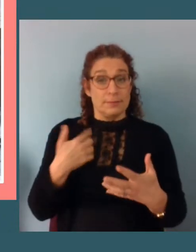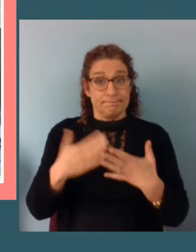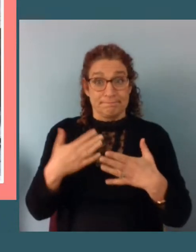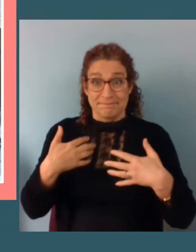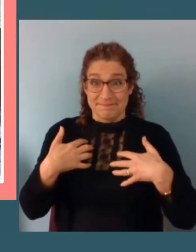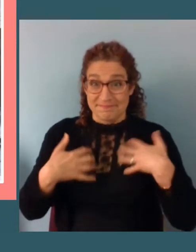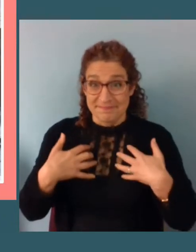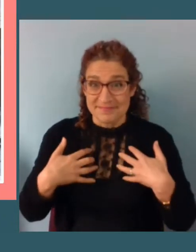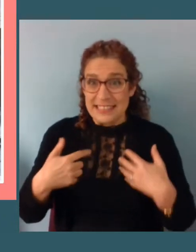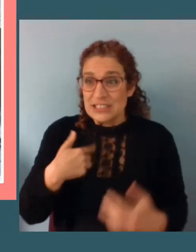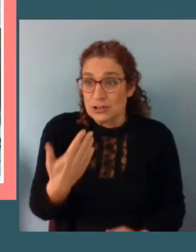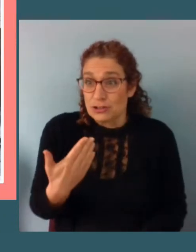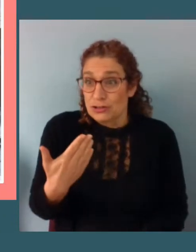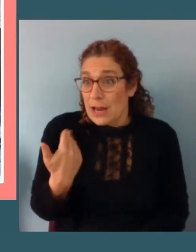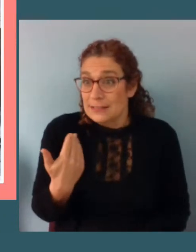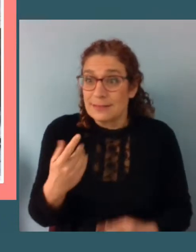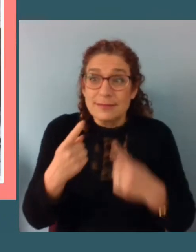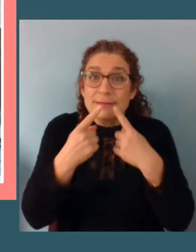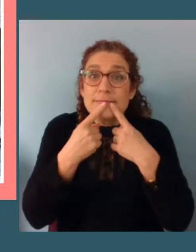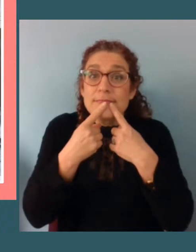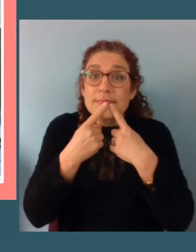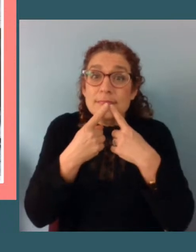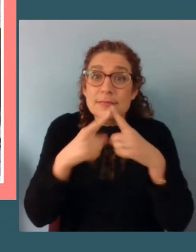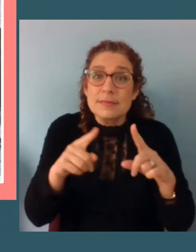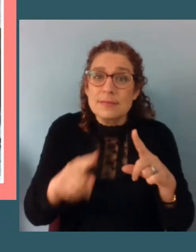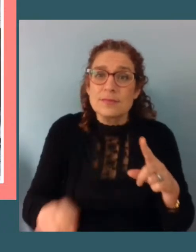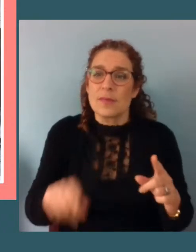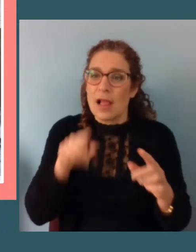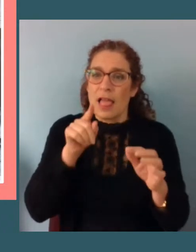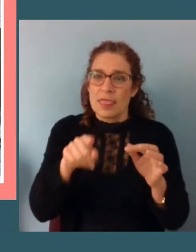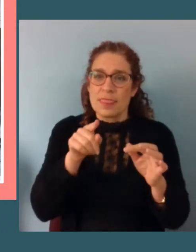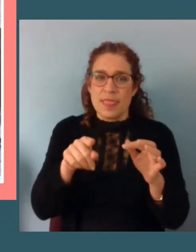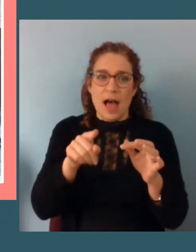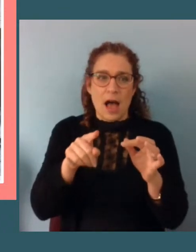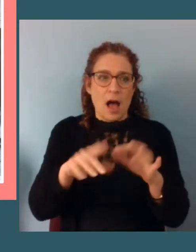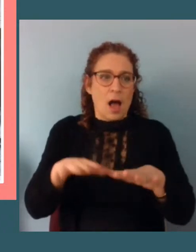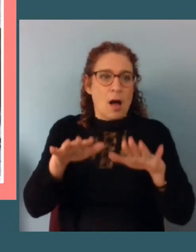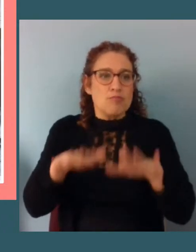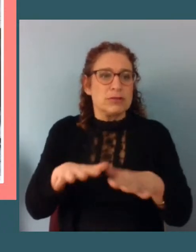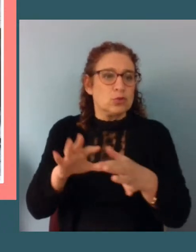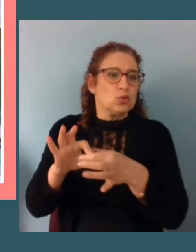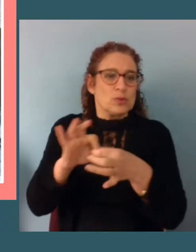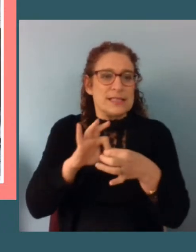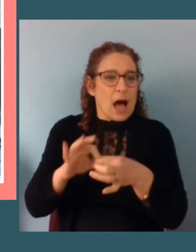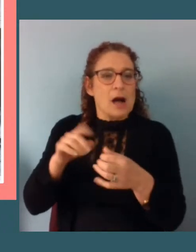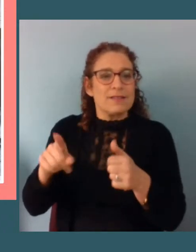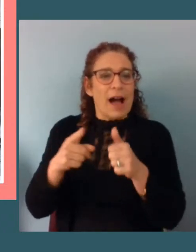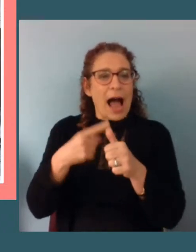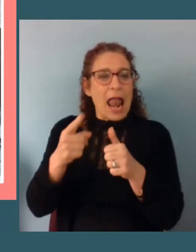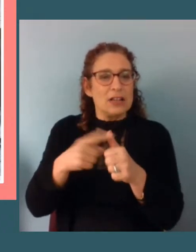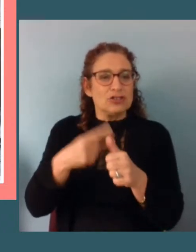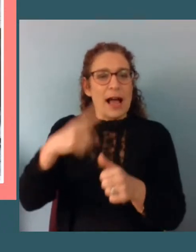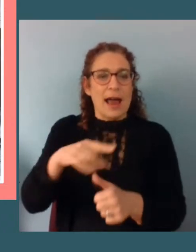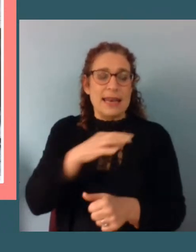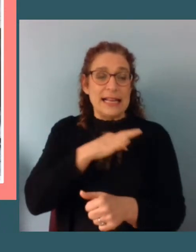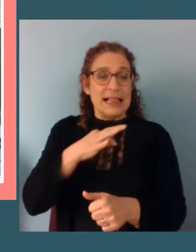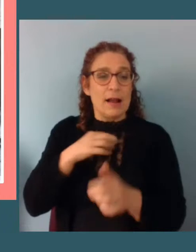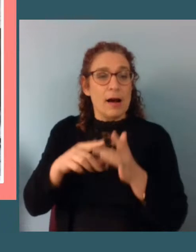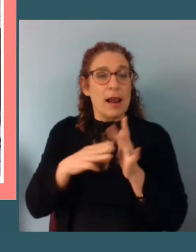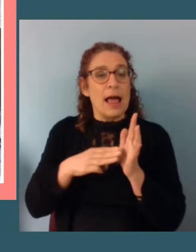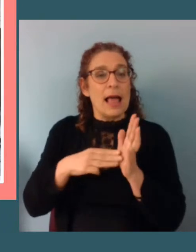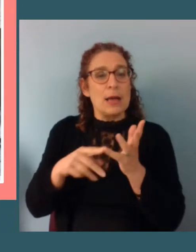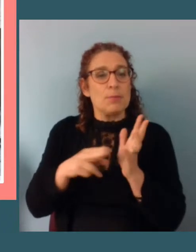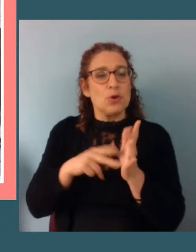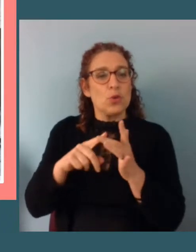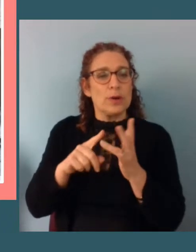just announced that the British Society for Allergy and Clinical Immunology has a psychology working group. So that has just been set up, hot off the